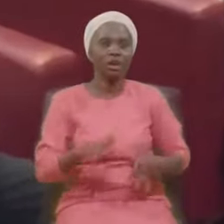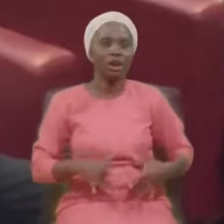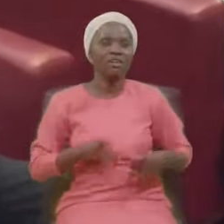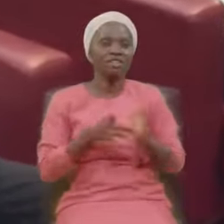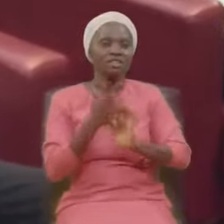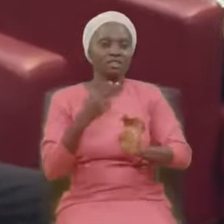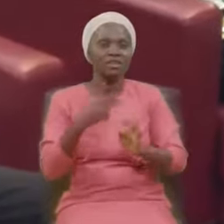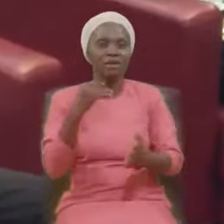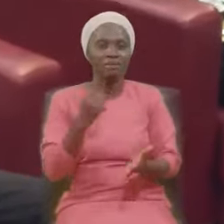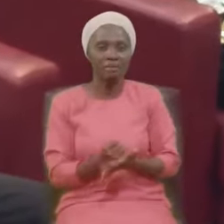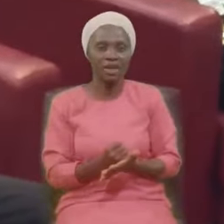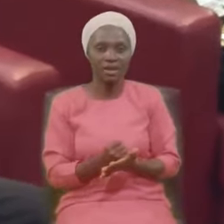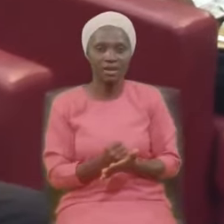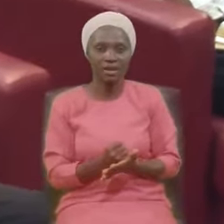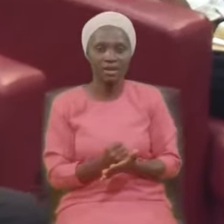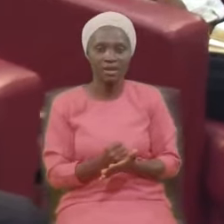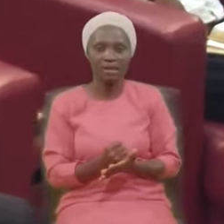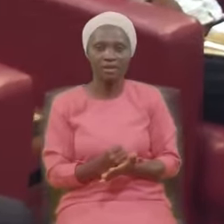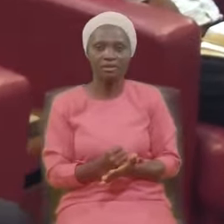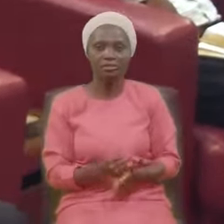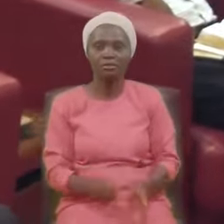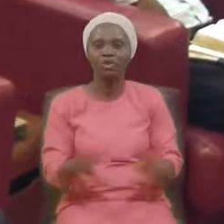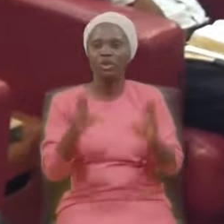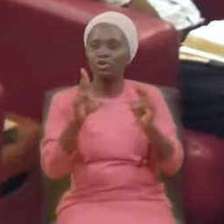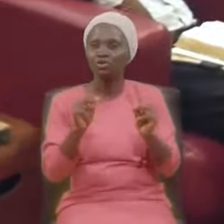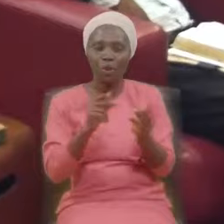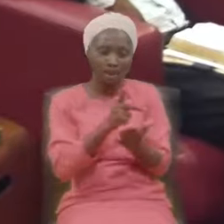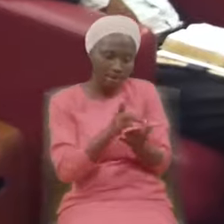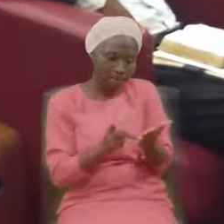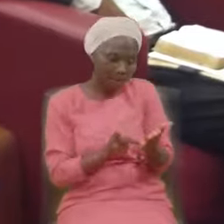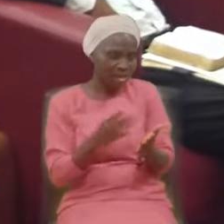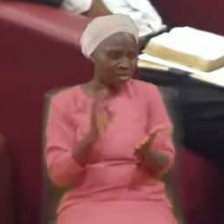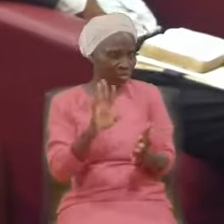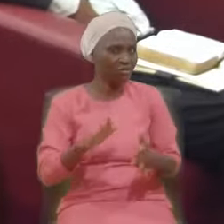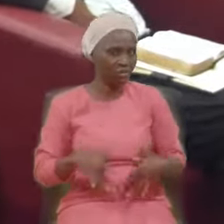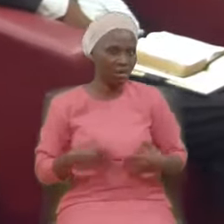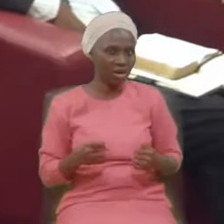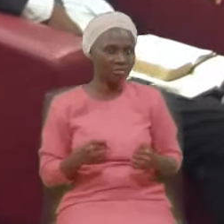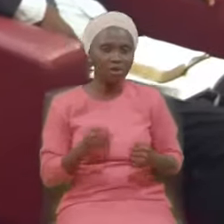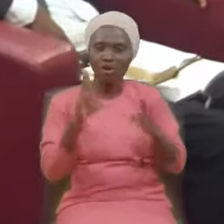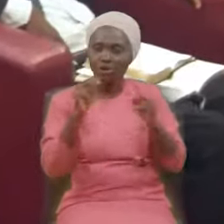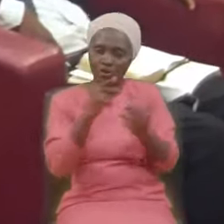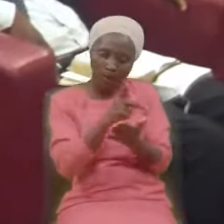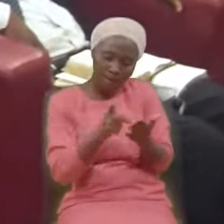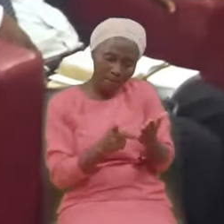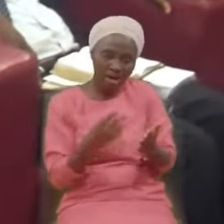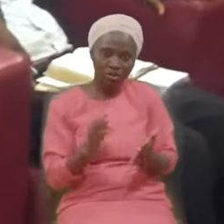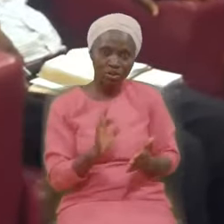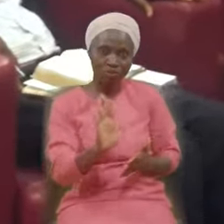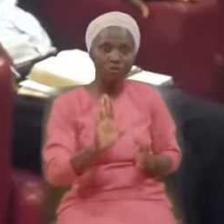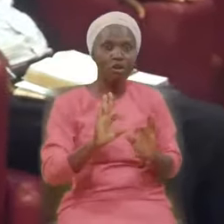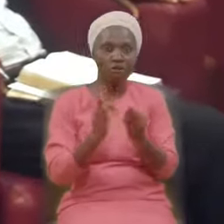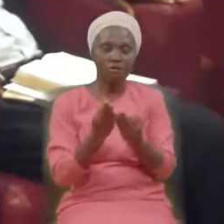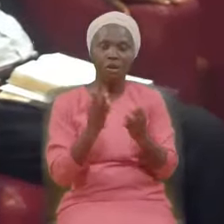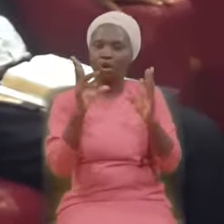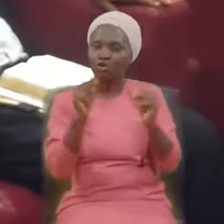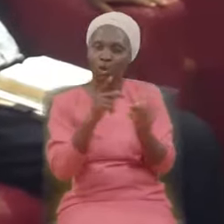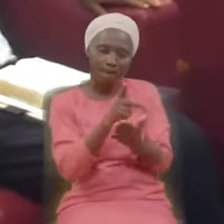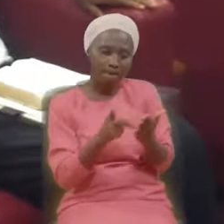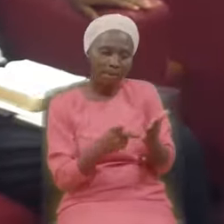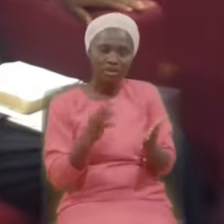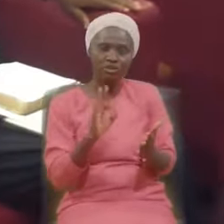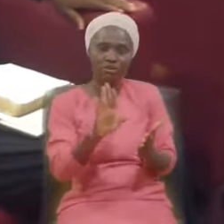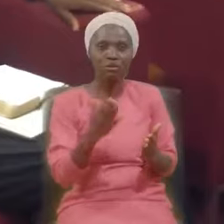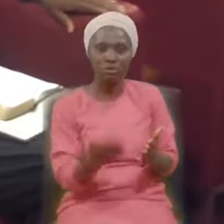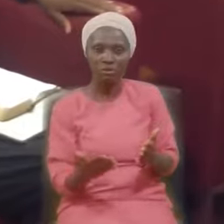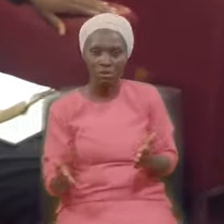name. No part of your life, no part of your family, no part of your possession